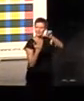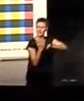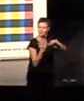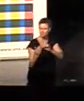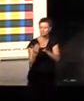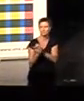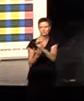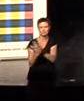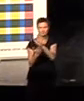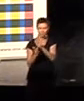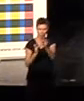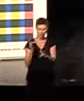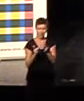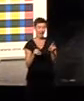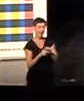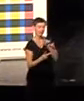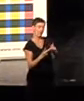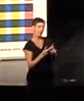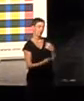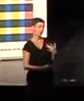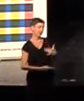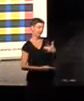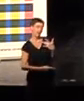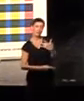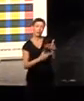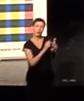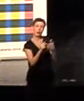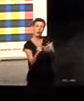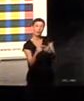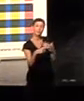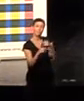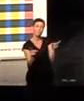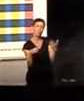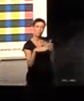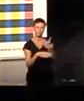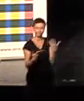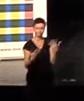en de survival guide for performing arts practitioner